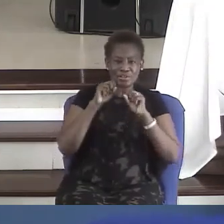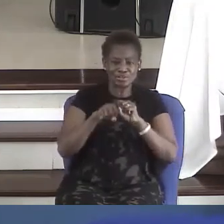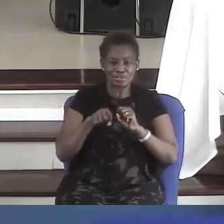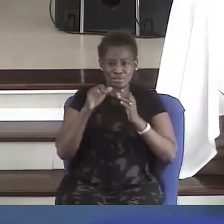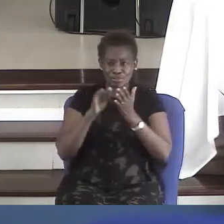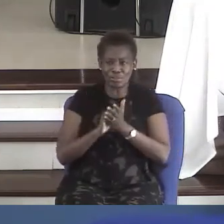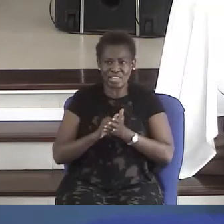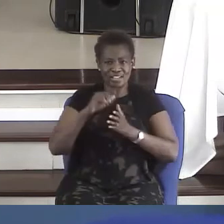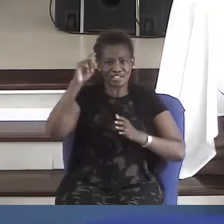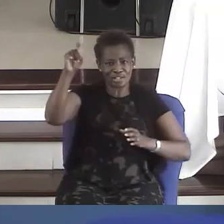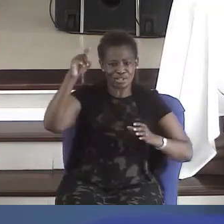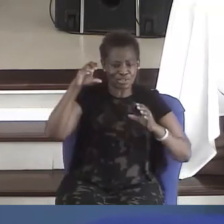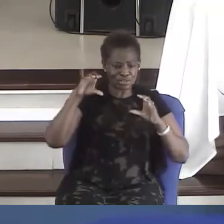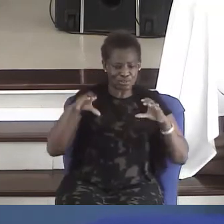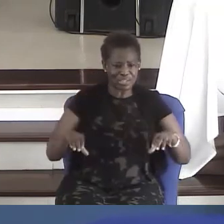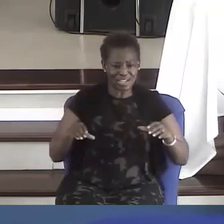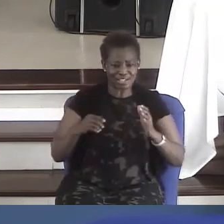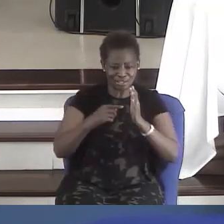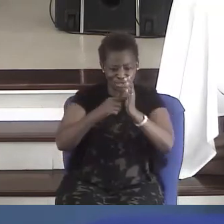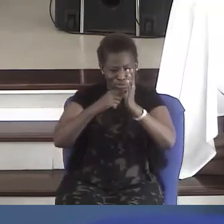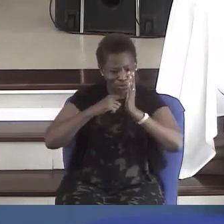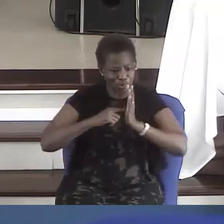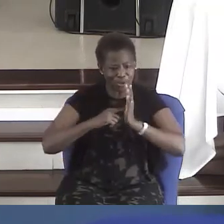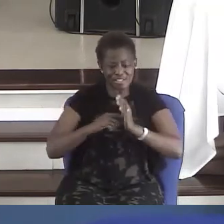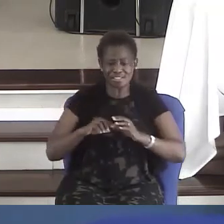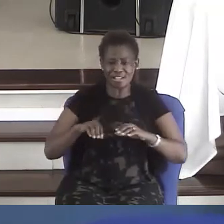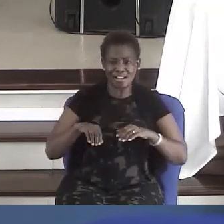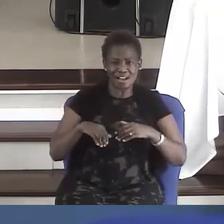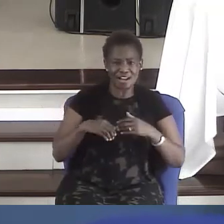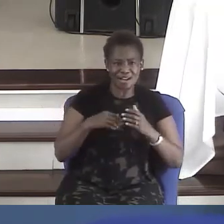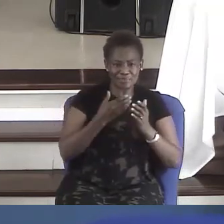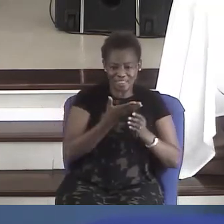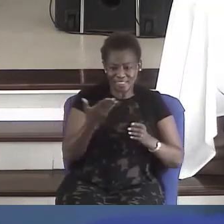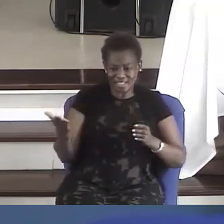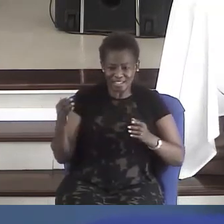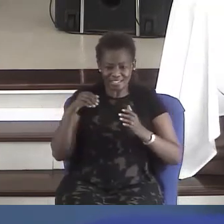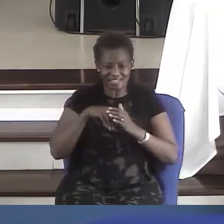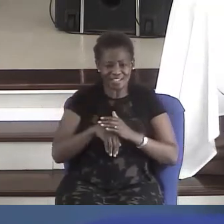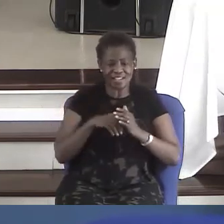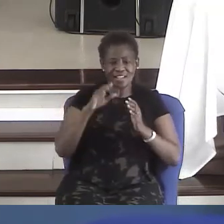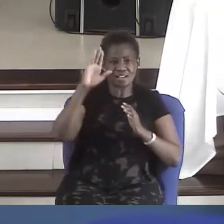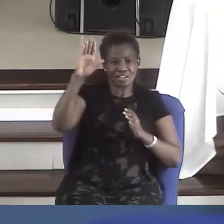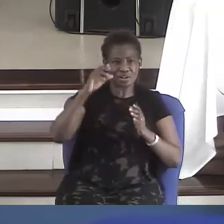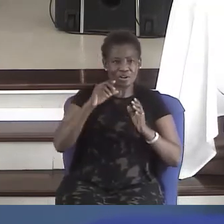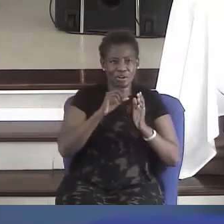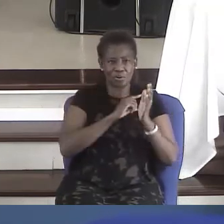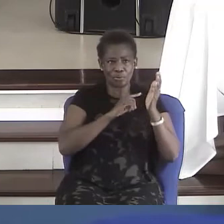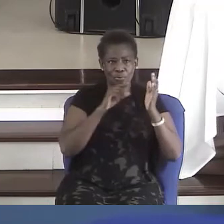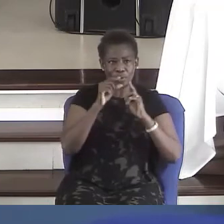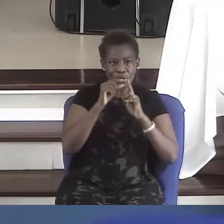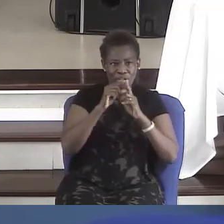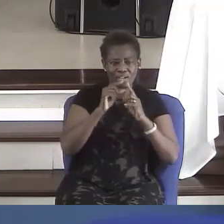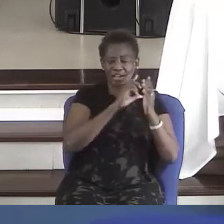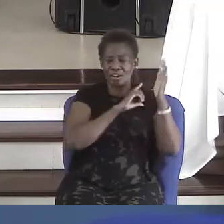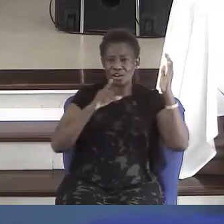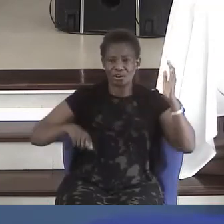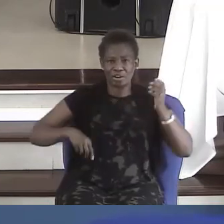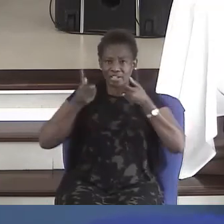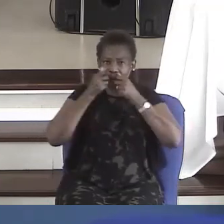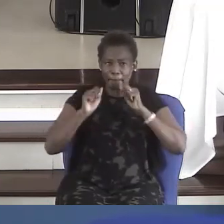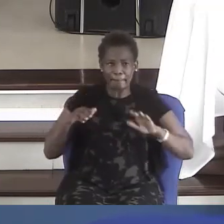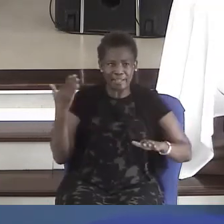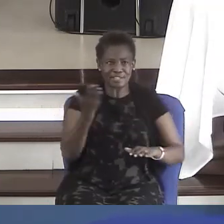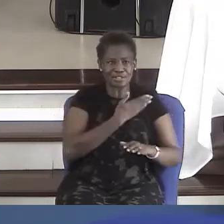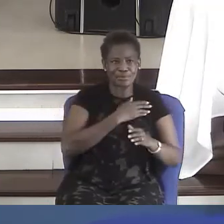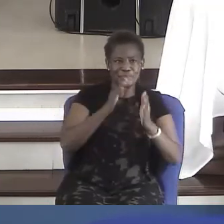can stand firm in this word. Lord, bless us, we pray. We thank you for your man